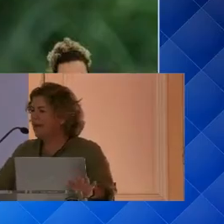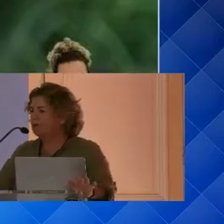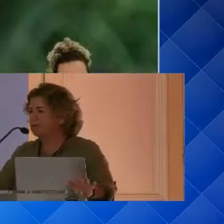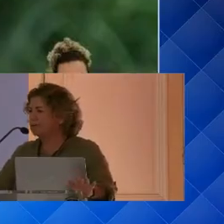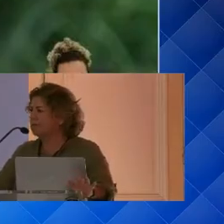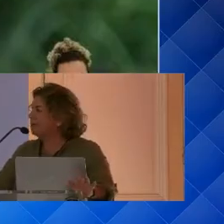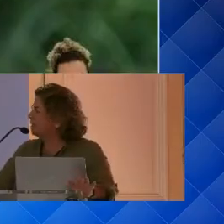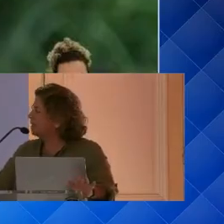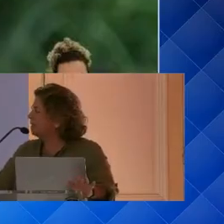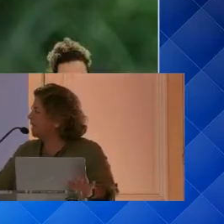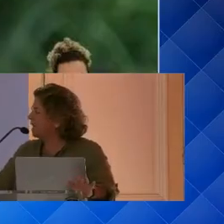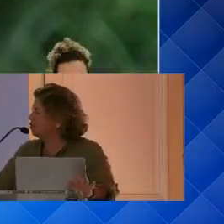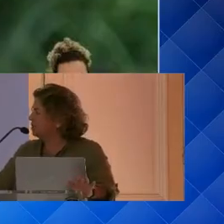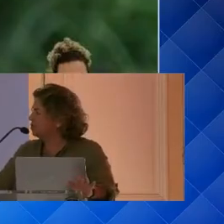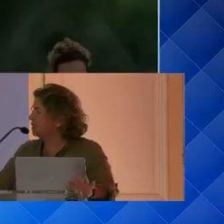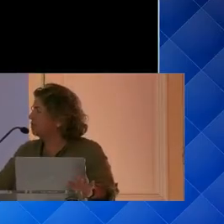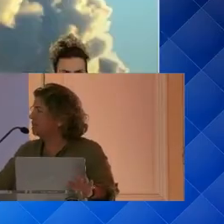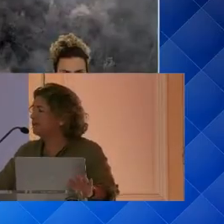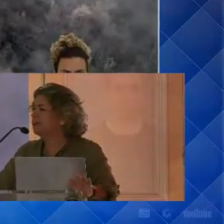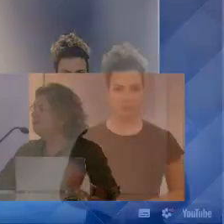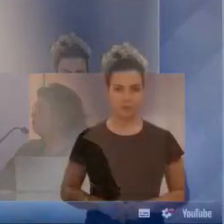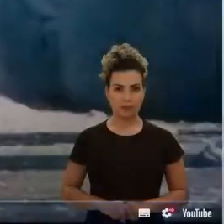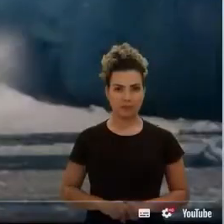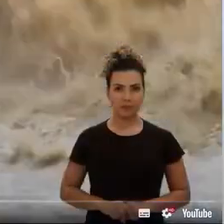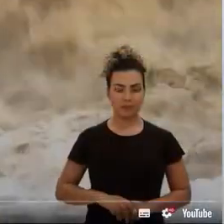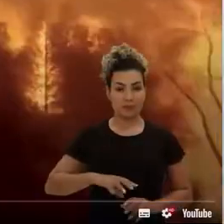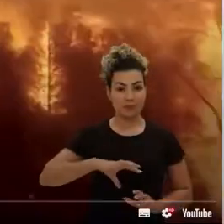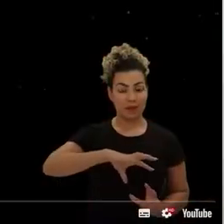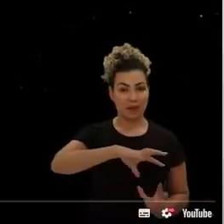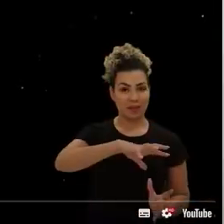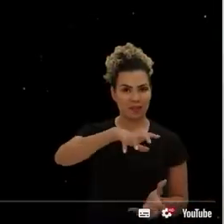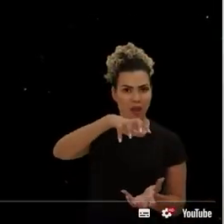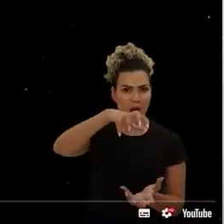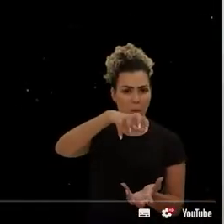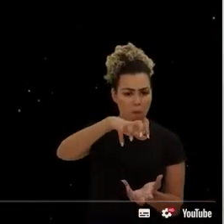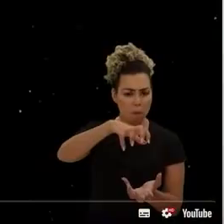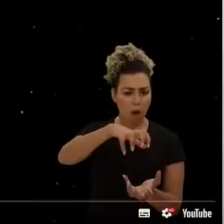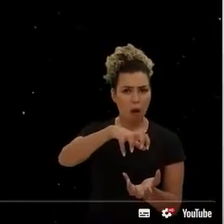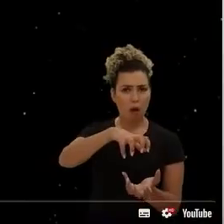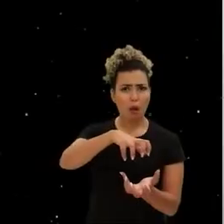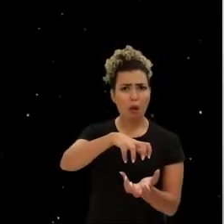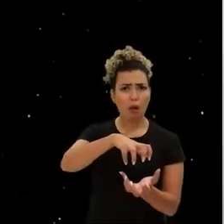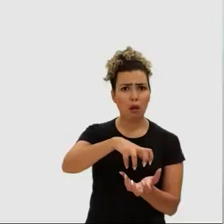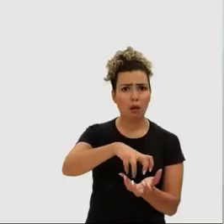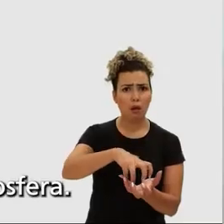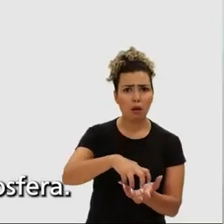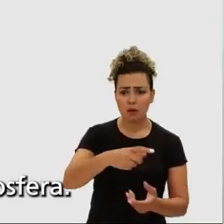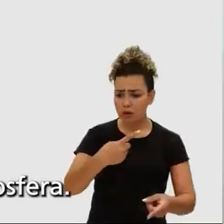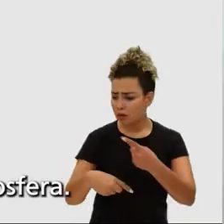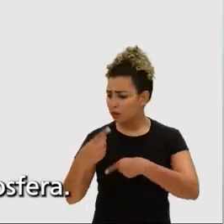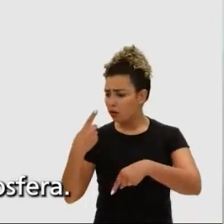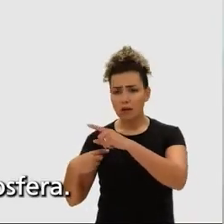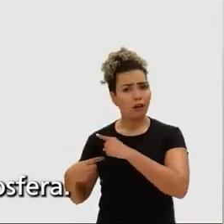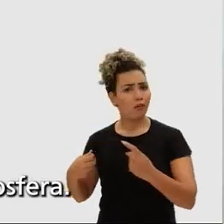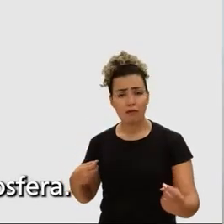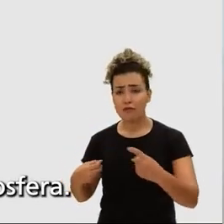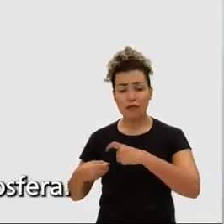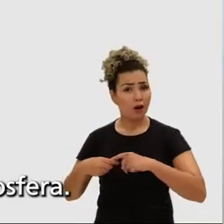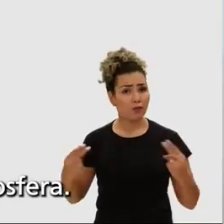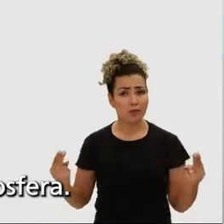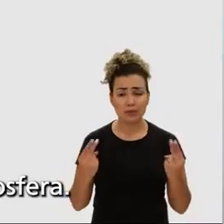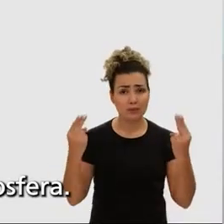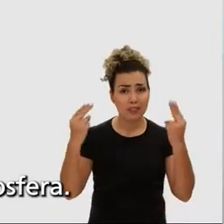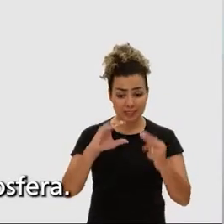many areas in the action agenda, but a Terra está chegando ao ponto de não retorno. Bilhões de toneladas